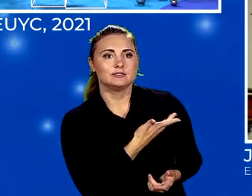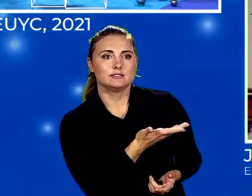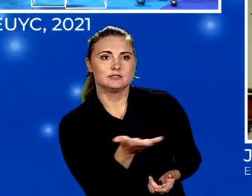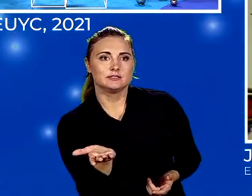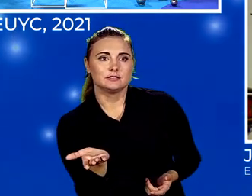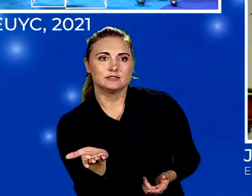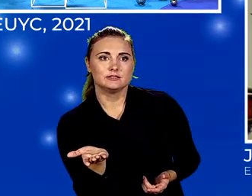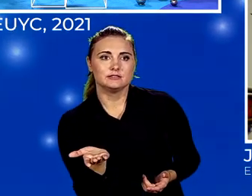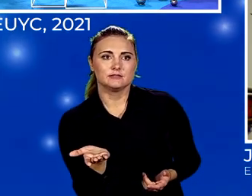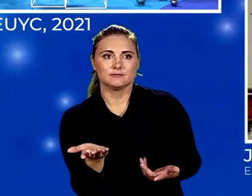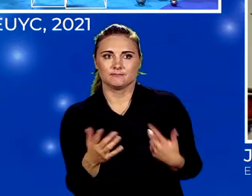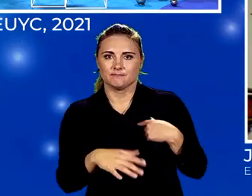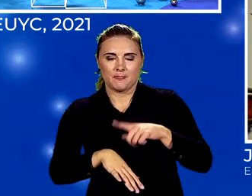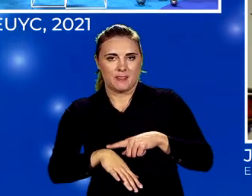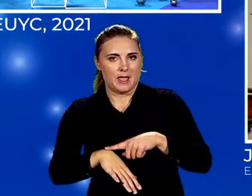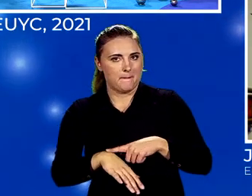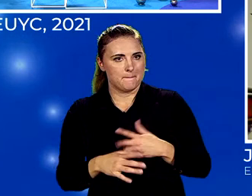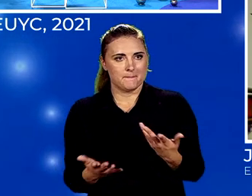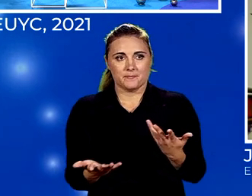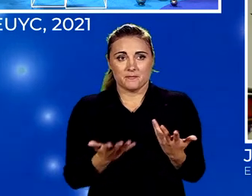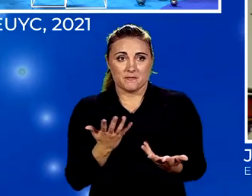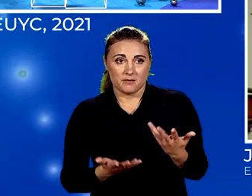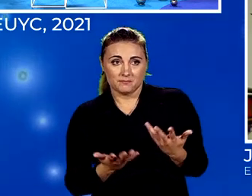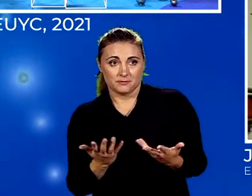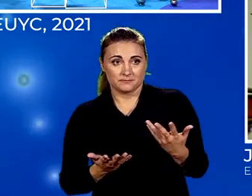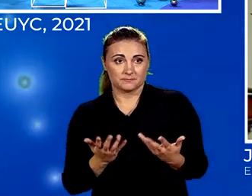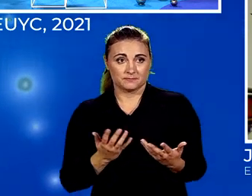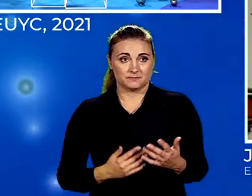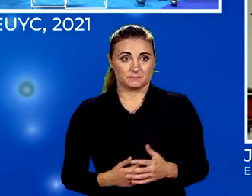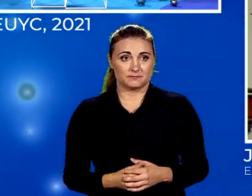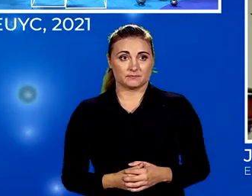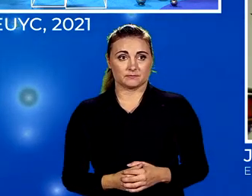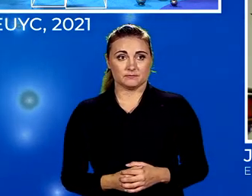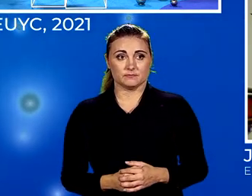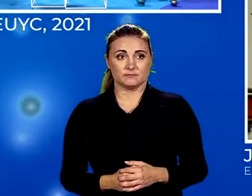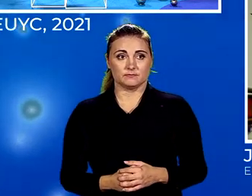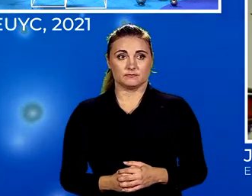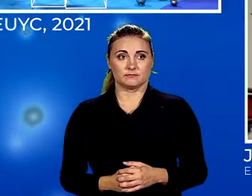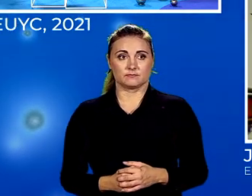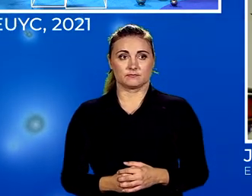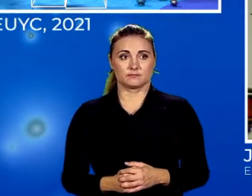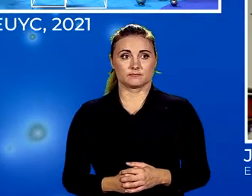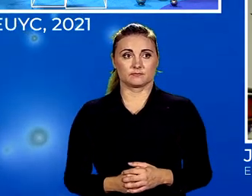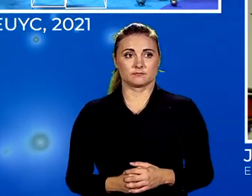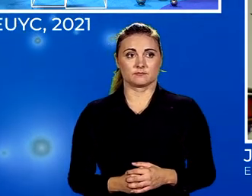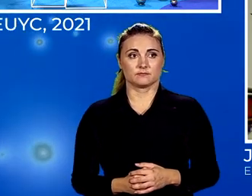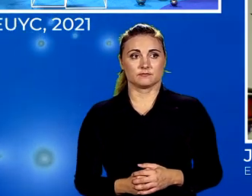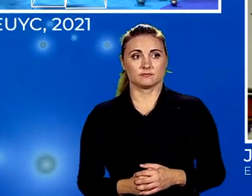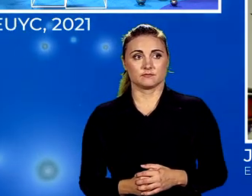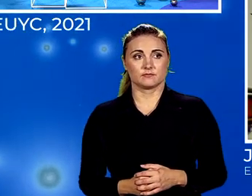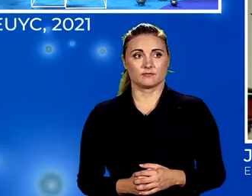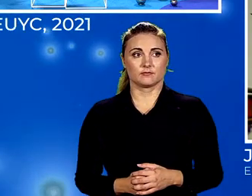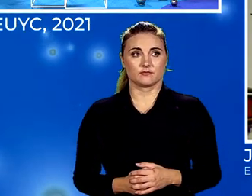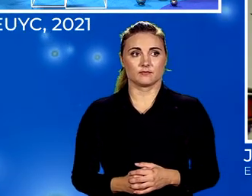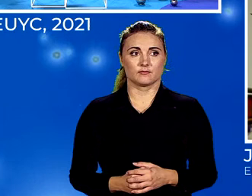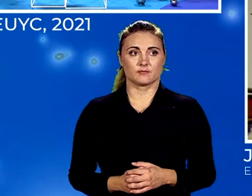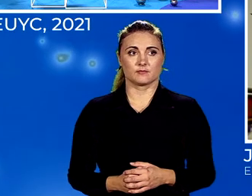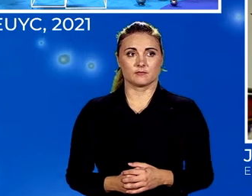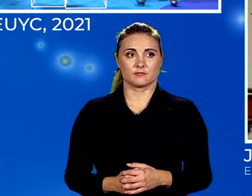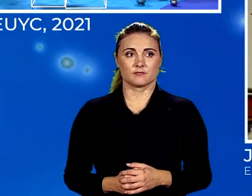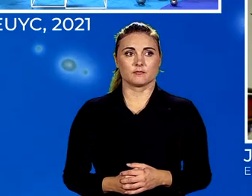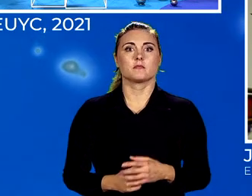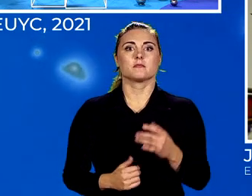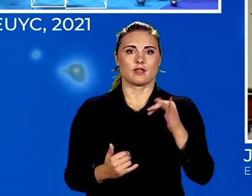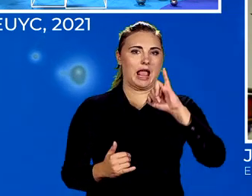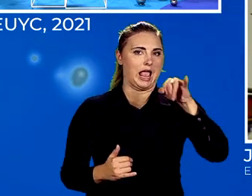Because I think it was addressed to me, but very quickly. Okay, sorry. Yeah. Yes. Yeah, I mean, I will just press quickly, and so